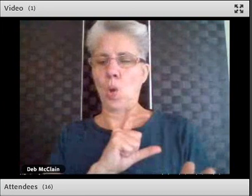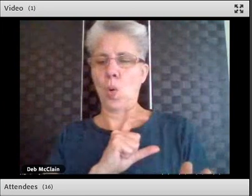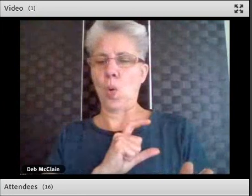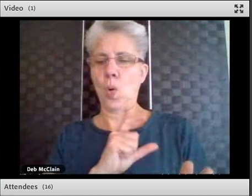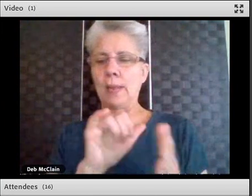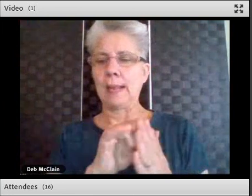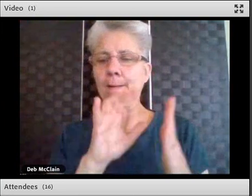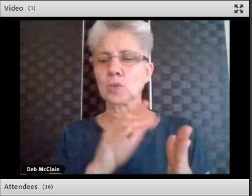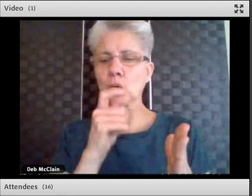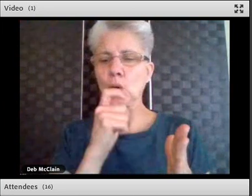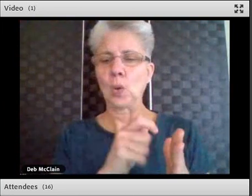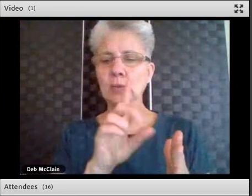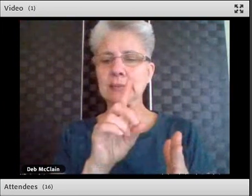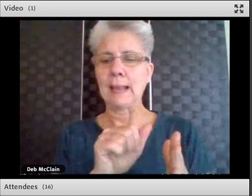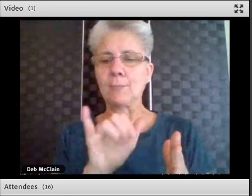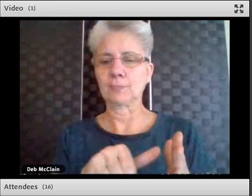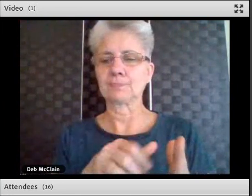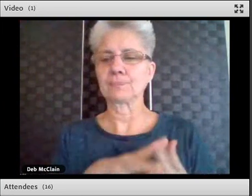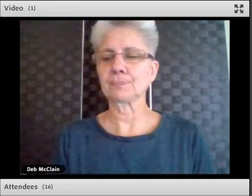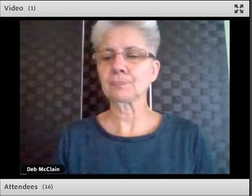and a person who is disabled.